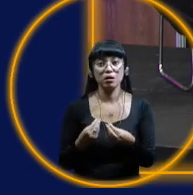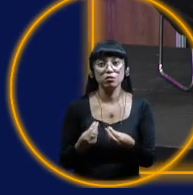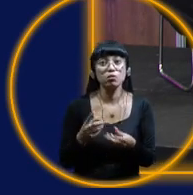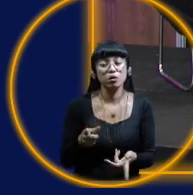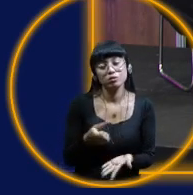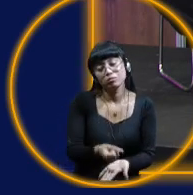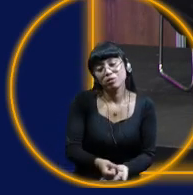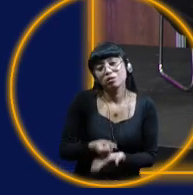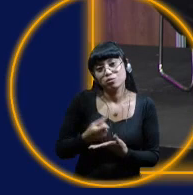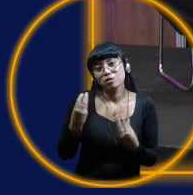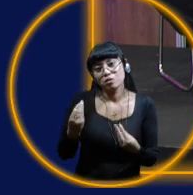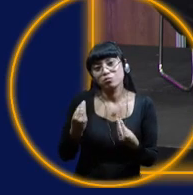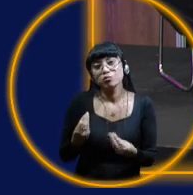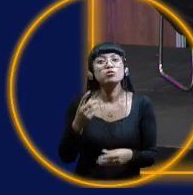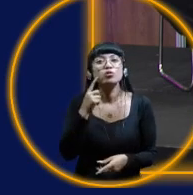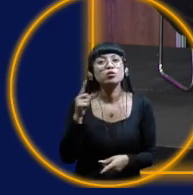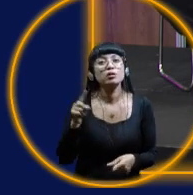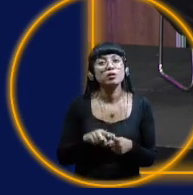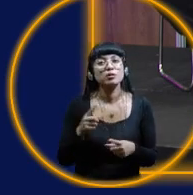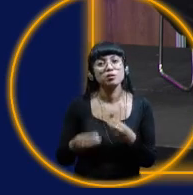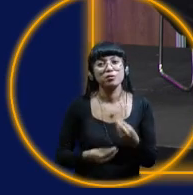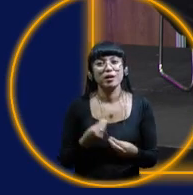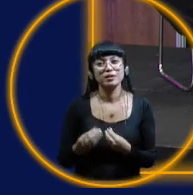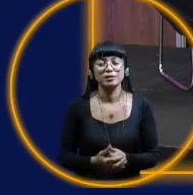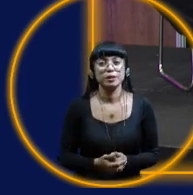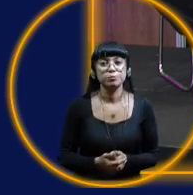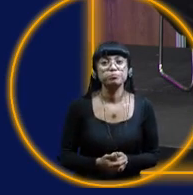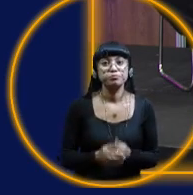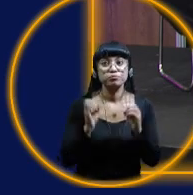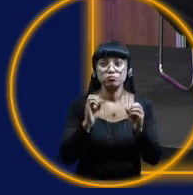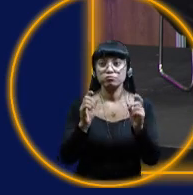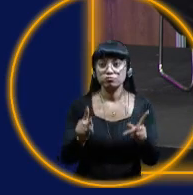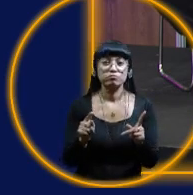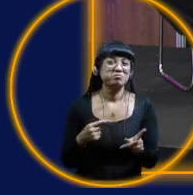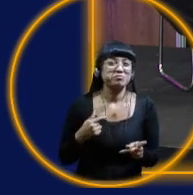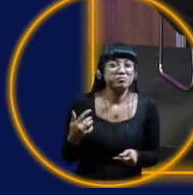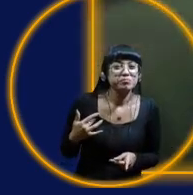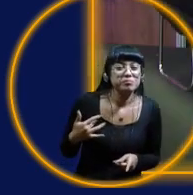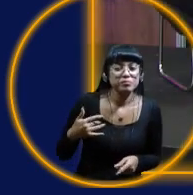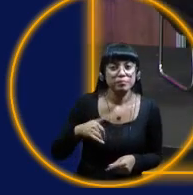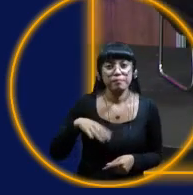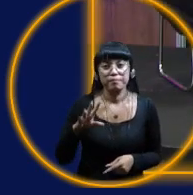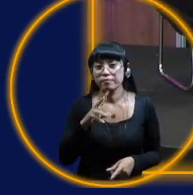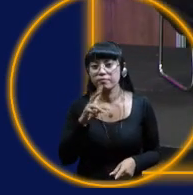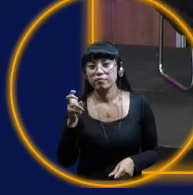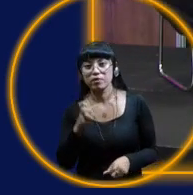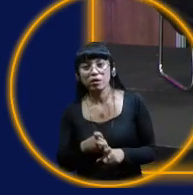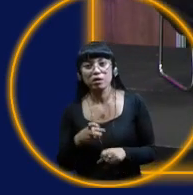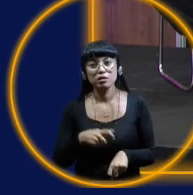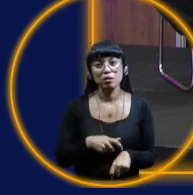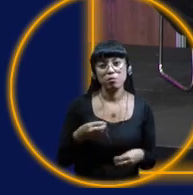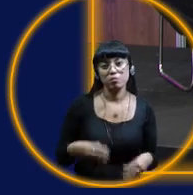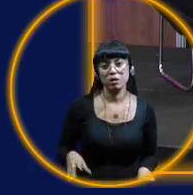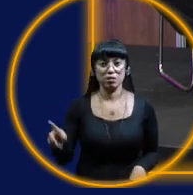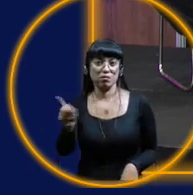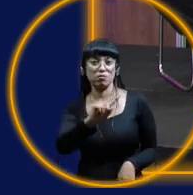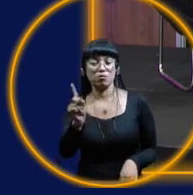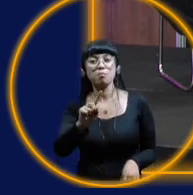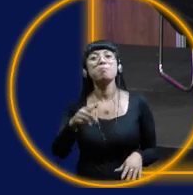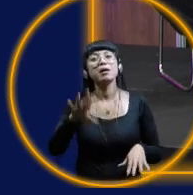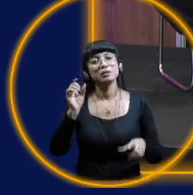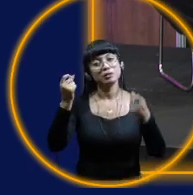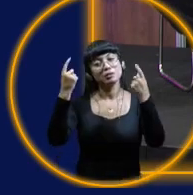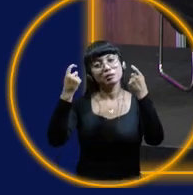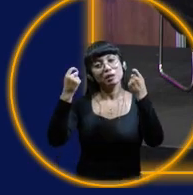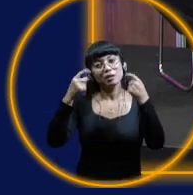it. So it sounds like it's less about not procrastinating and more like understanding how you work and